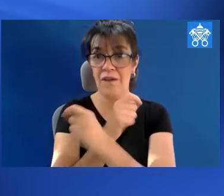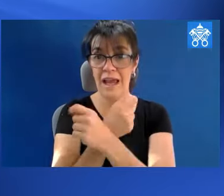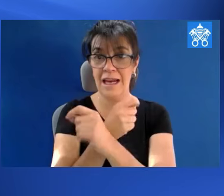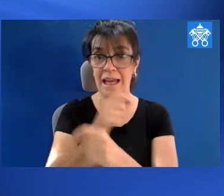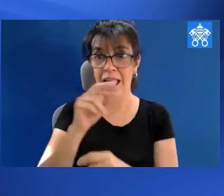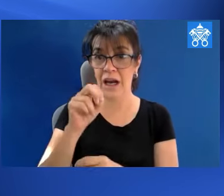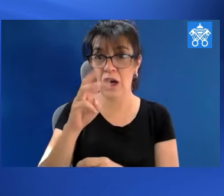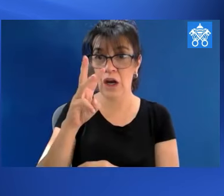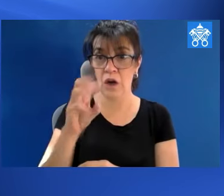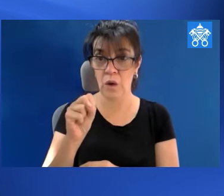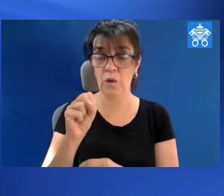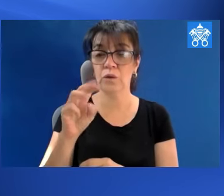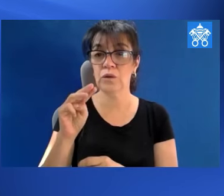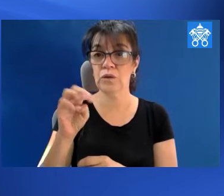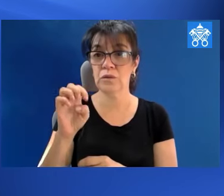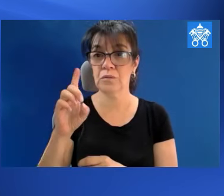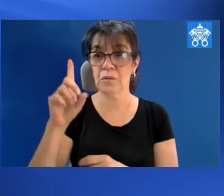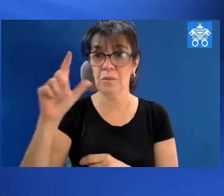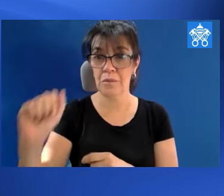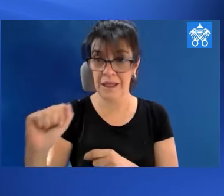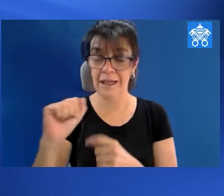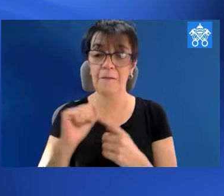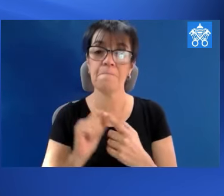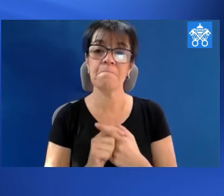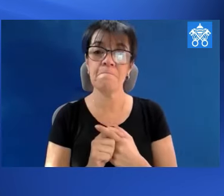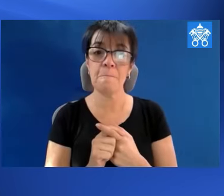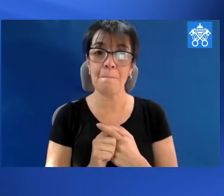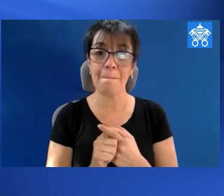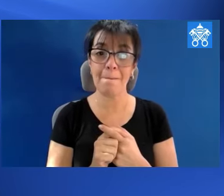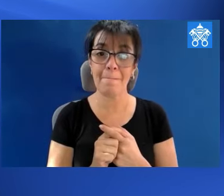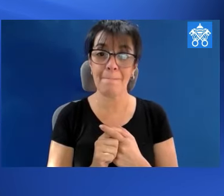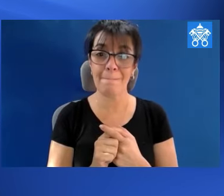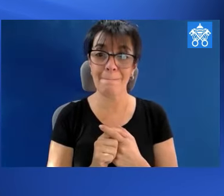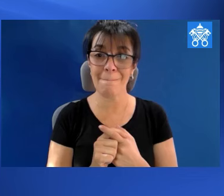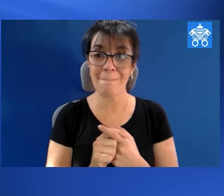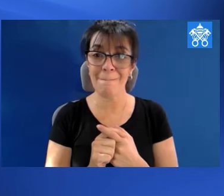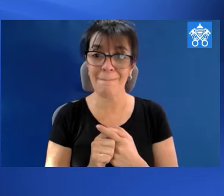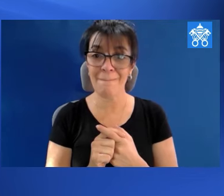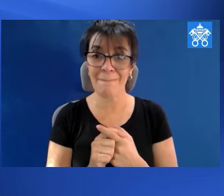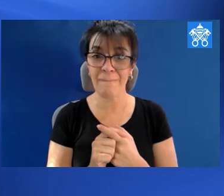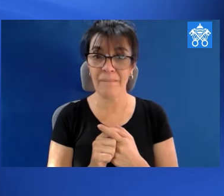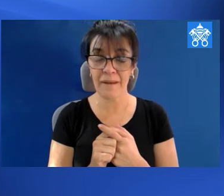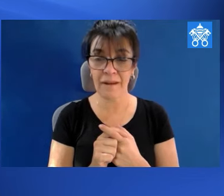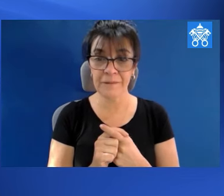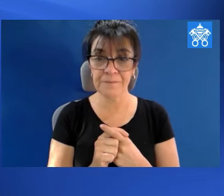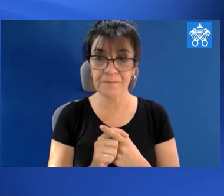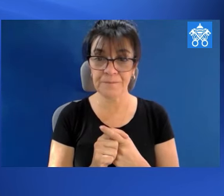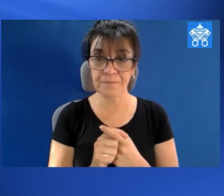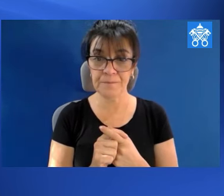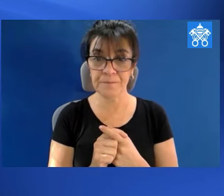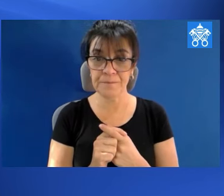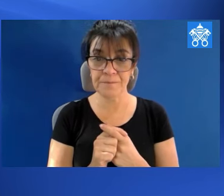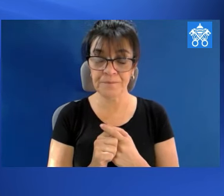or radio app, the Vatican News web portal or YouTube channel, or via one of our